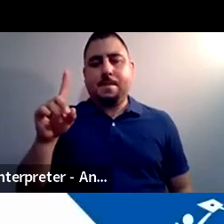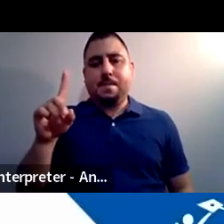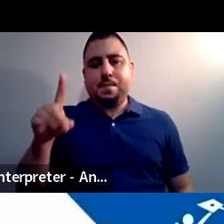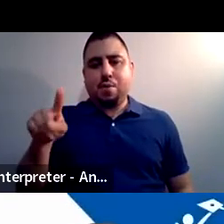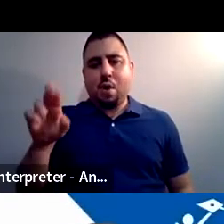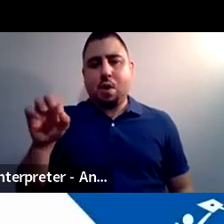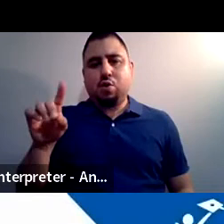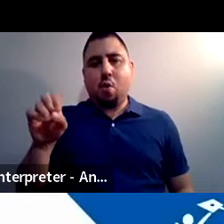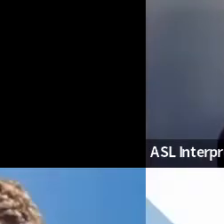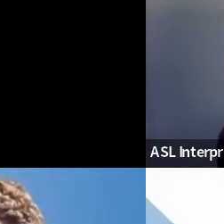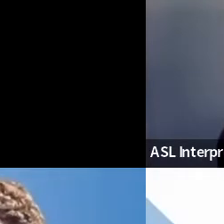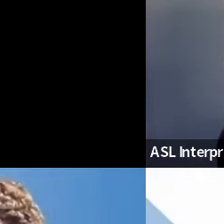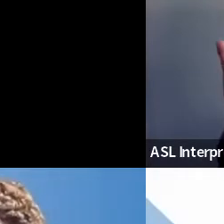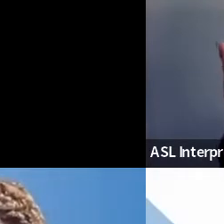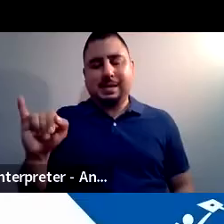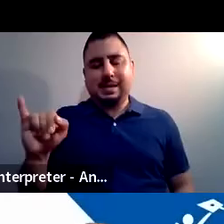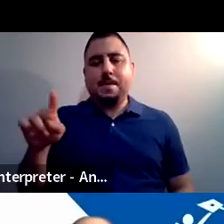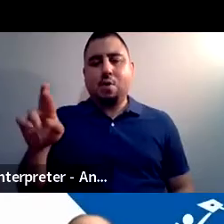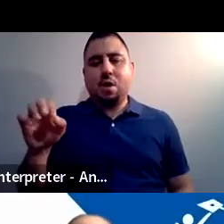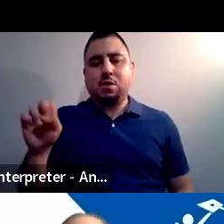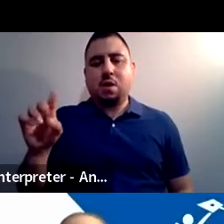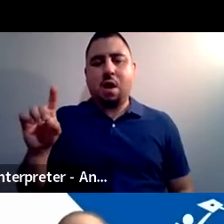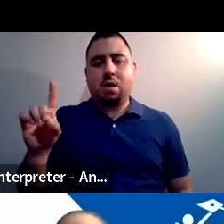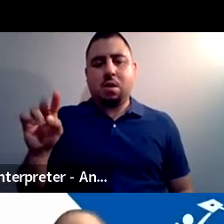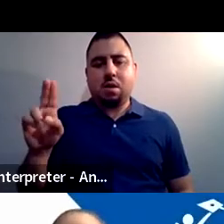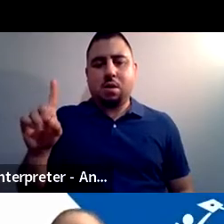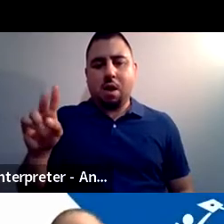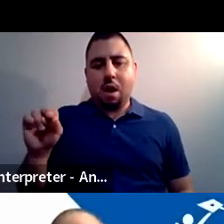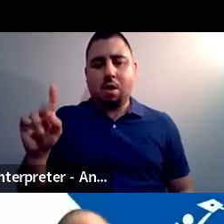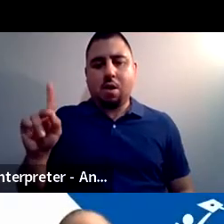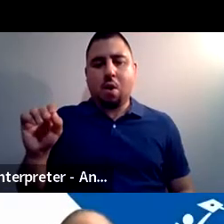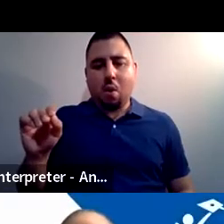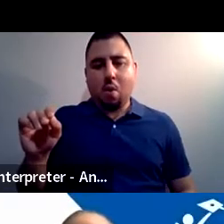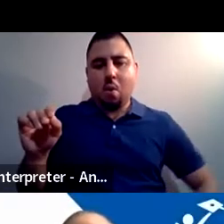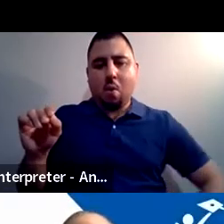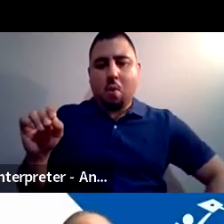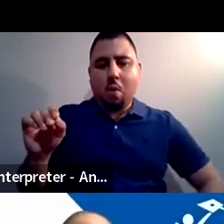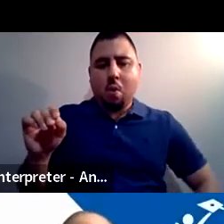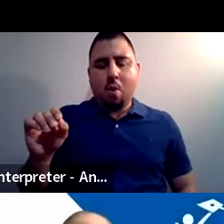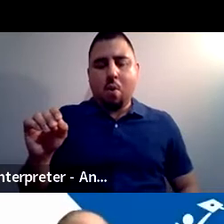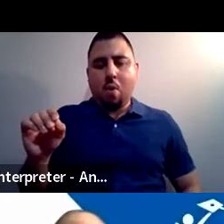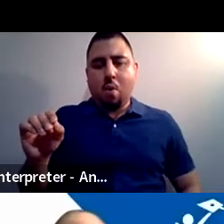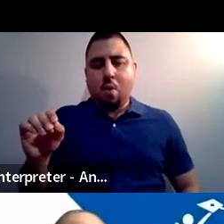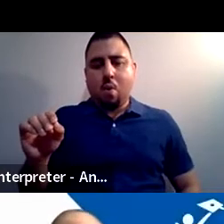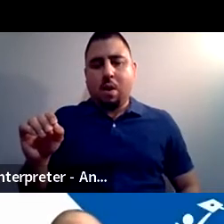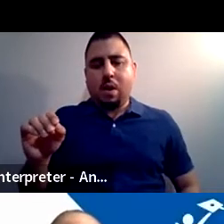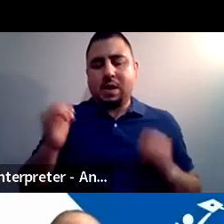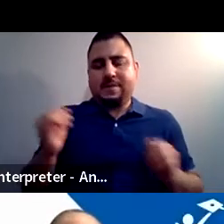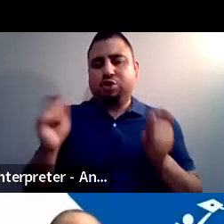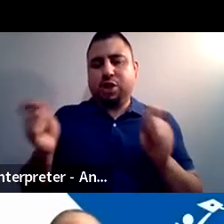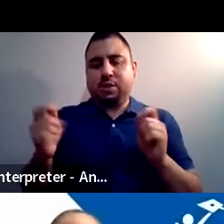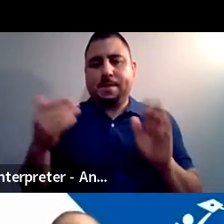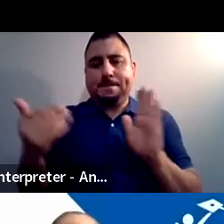Podorsky-Orzanko, individual concerned about boundary changes. Ms. Orzanko. Hi, good